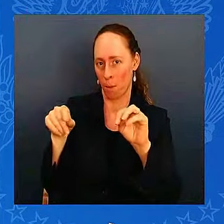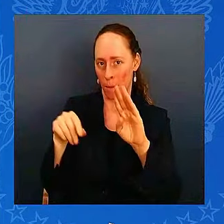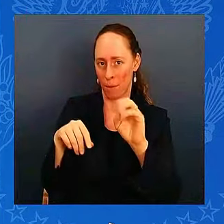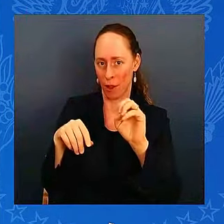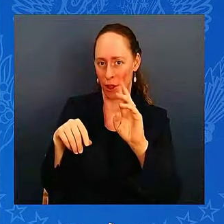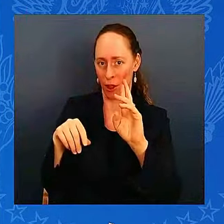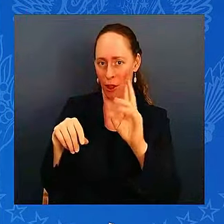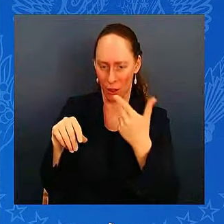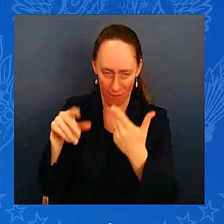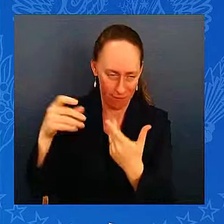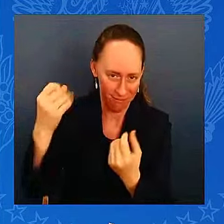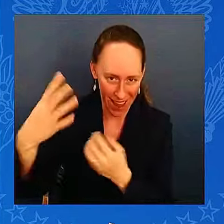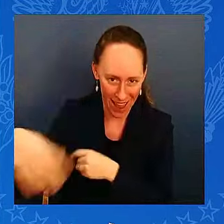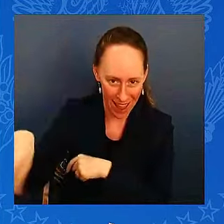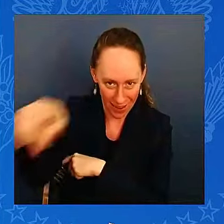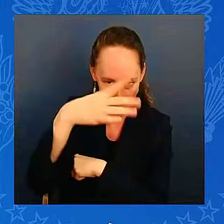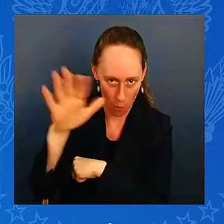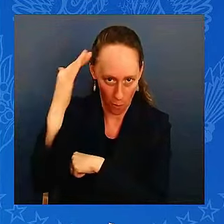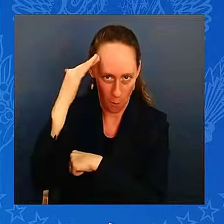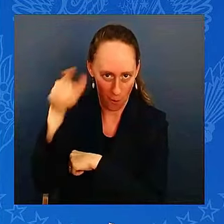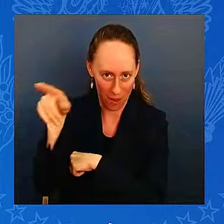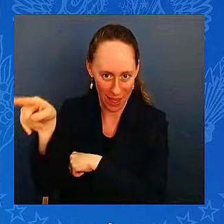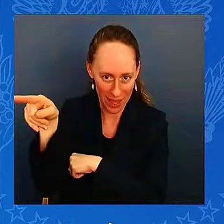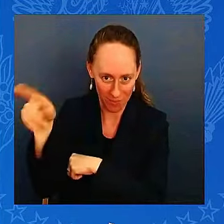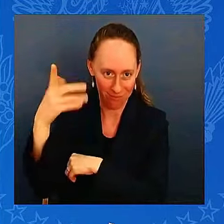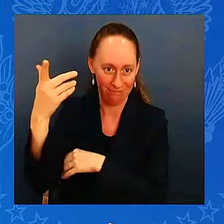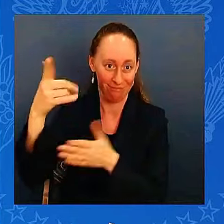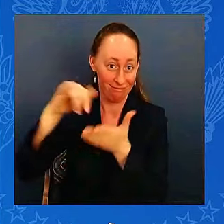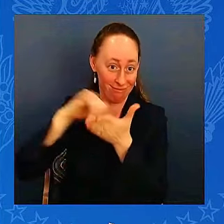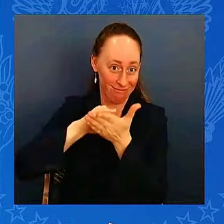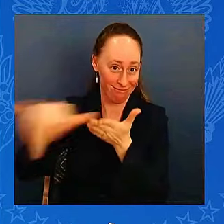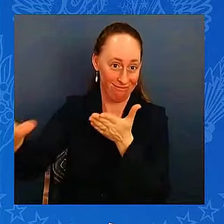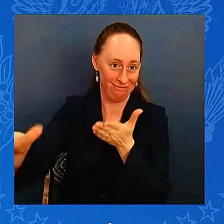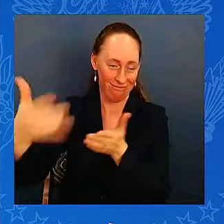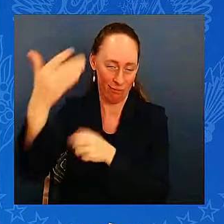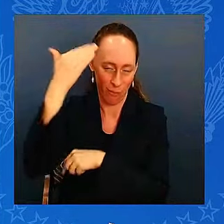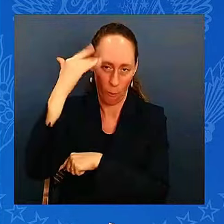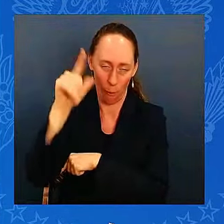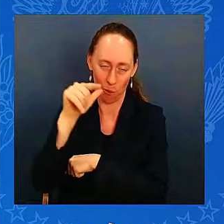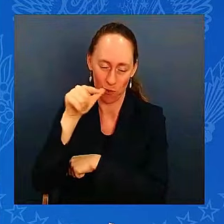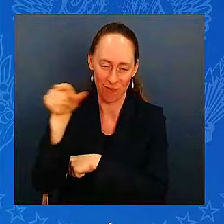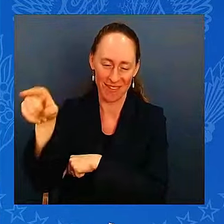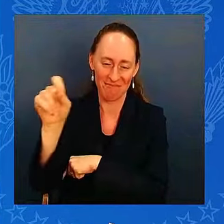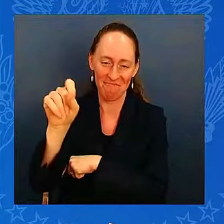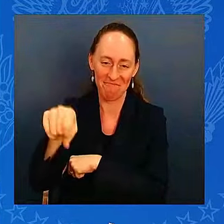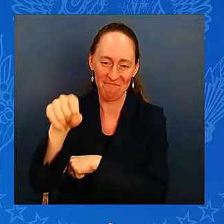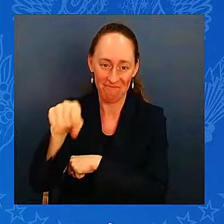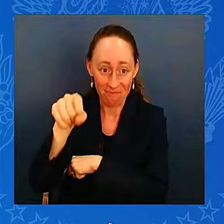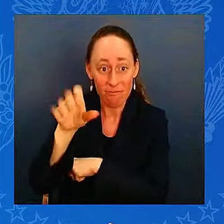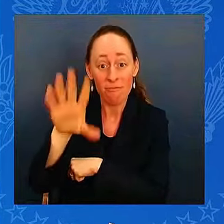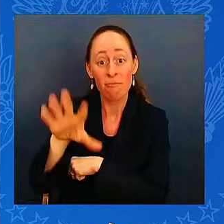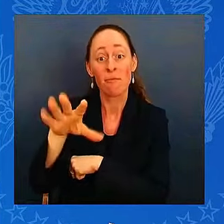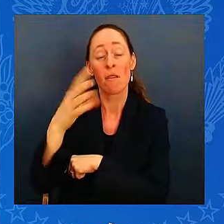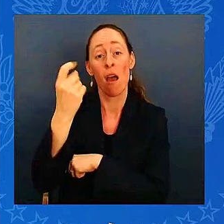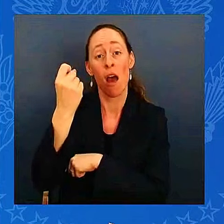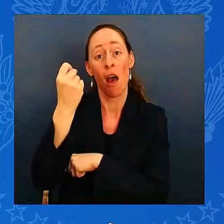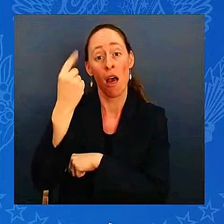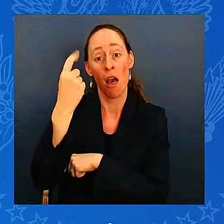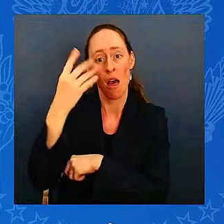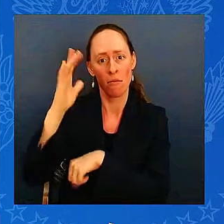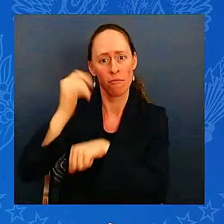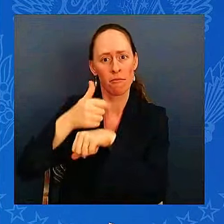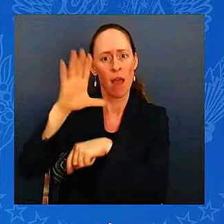York. But he's also someone who named his company, his foundation, his memoir